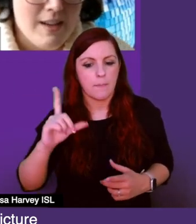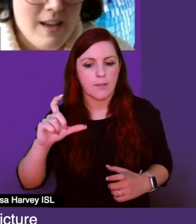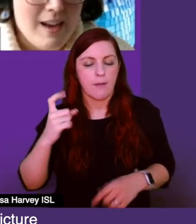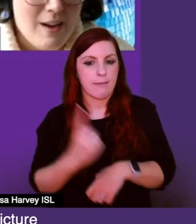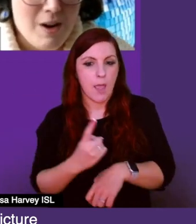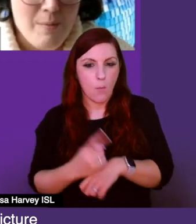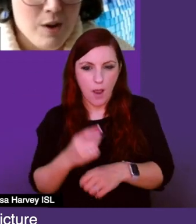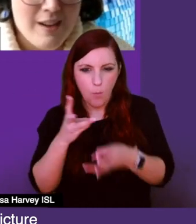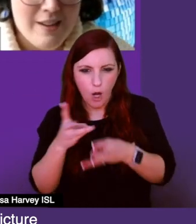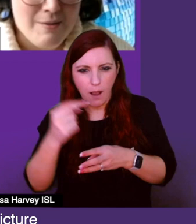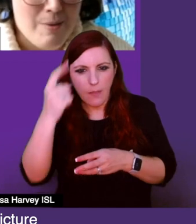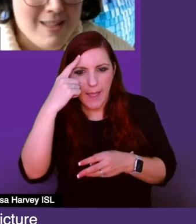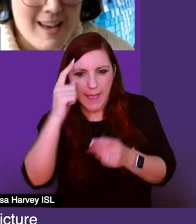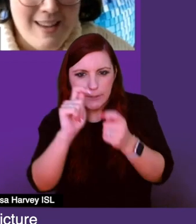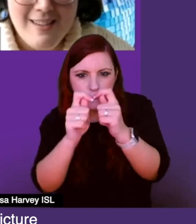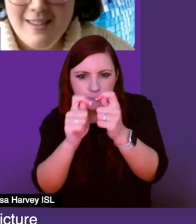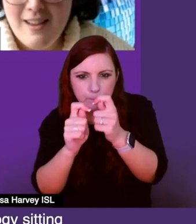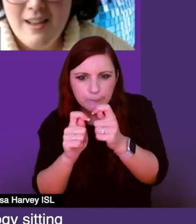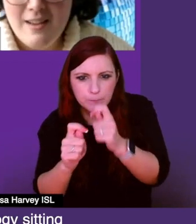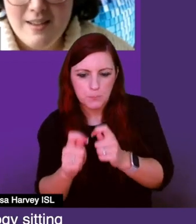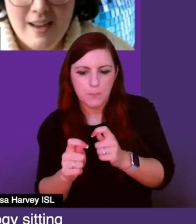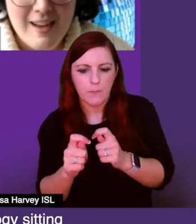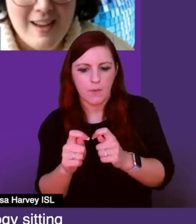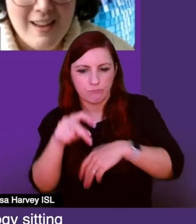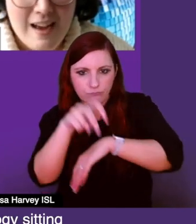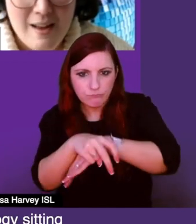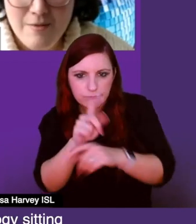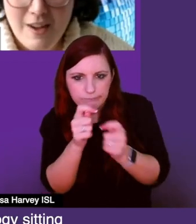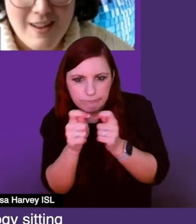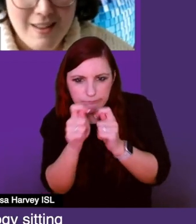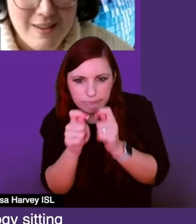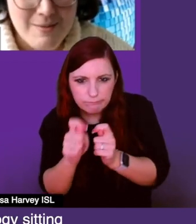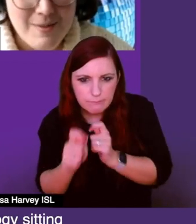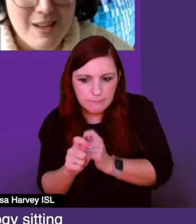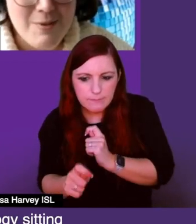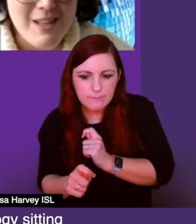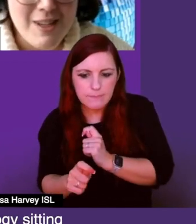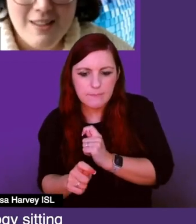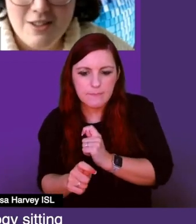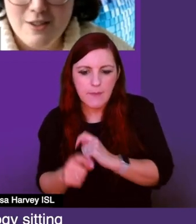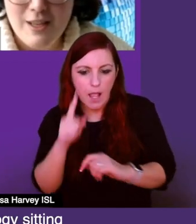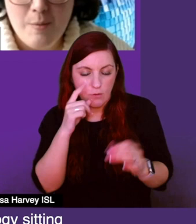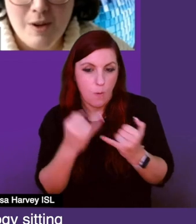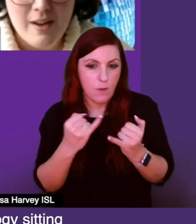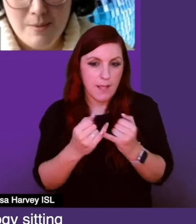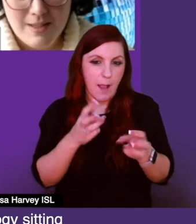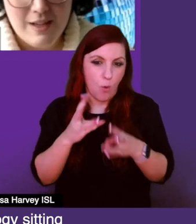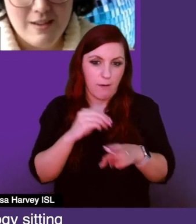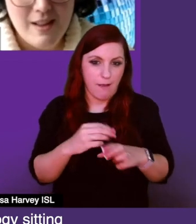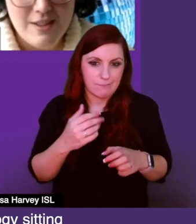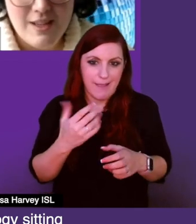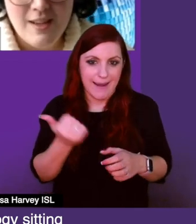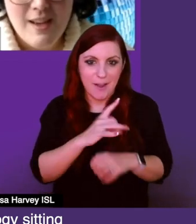robot where I'm working on the robot's head. And I've got it really just looks like I'm working on a